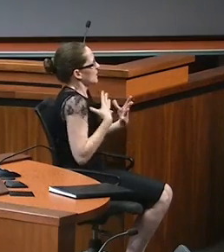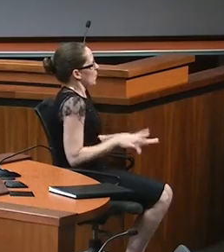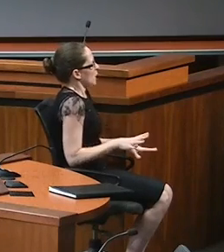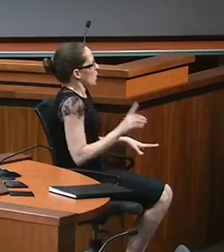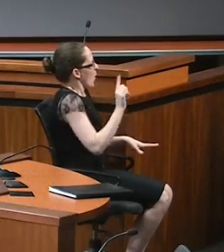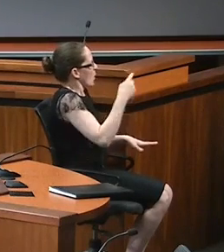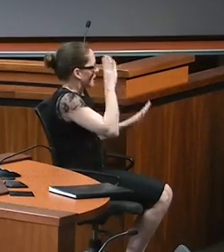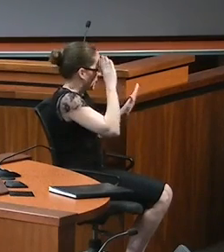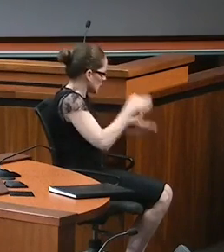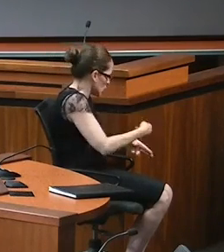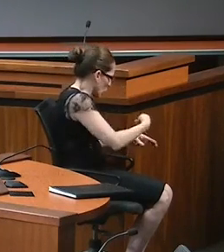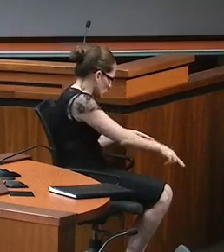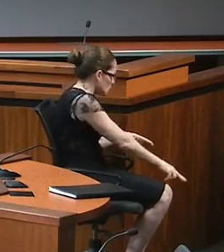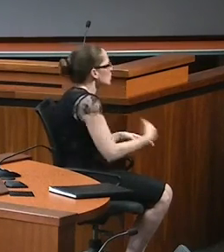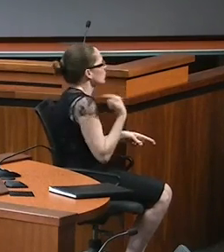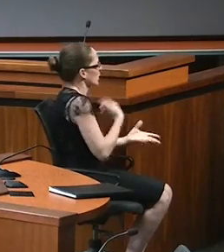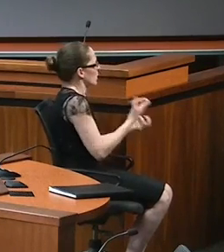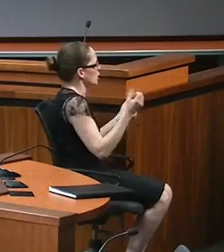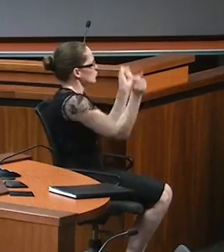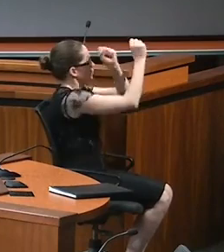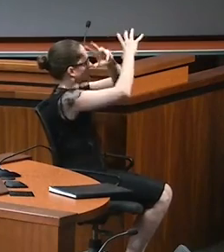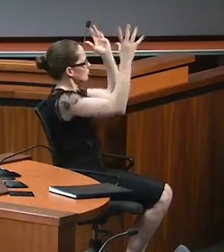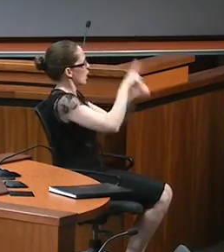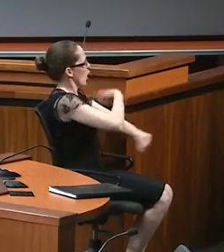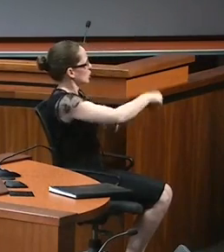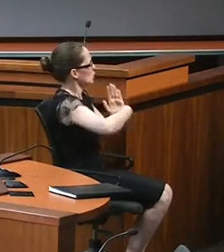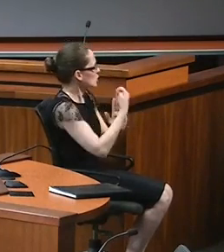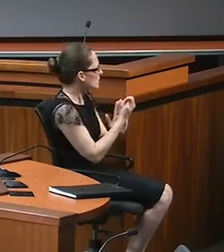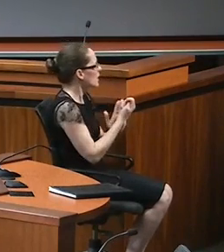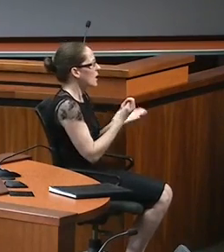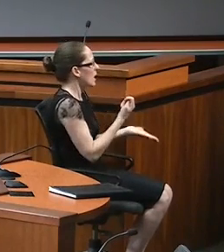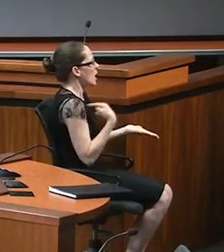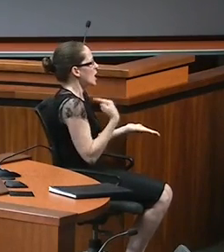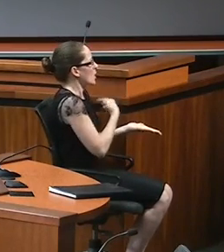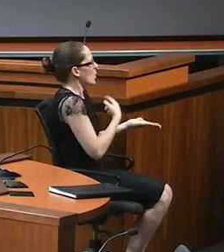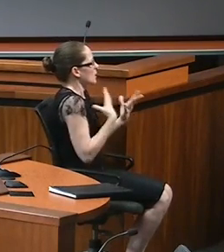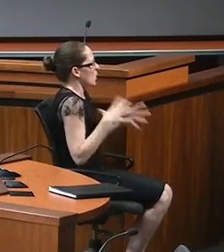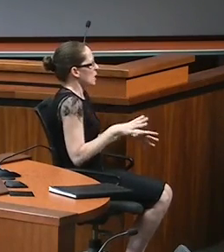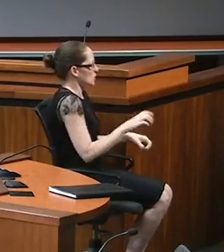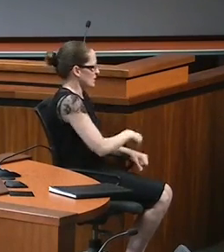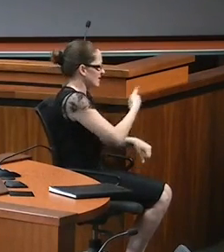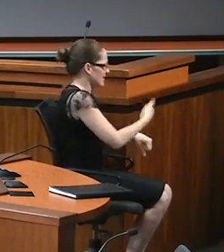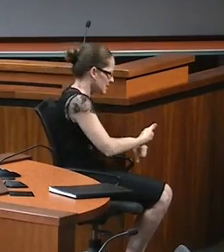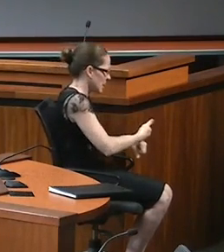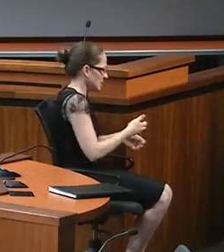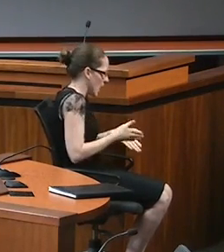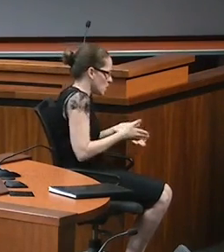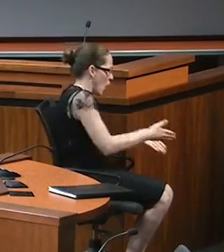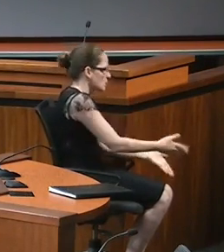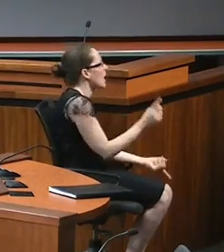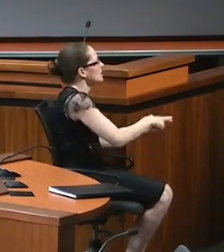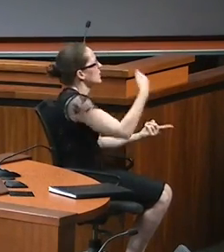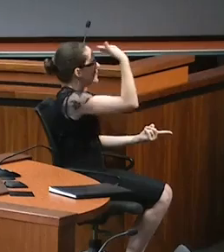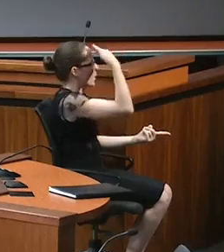investments, major investments in things like brick sidewalks again until we had a better sense of the direction that we wanted to go. So a